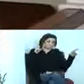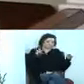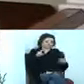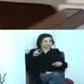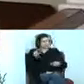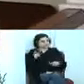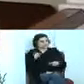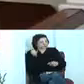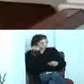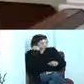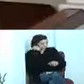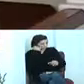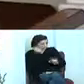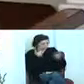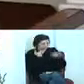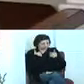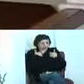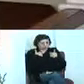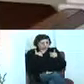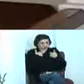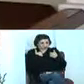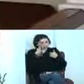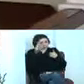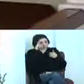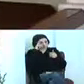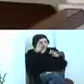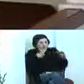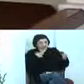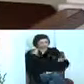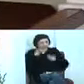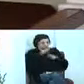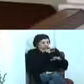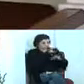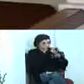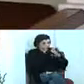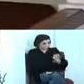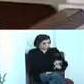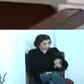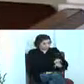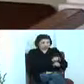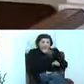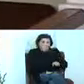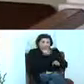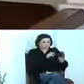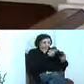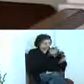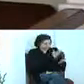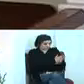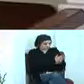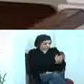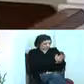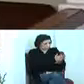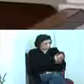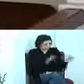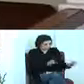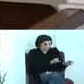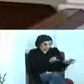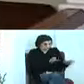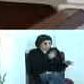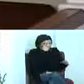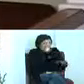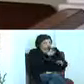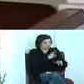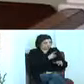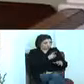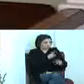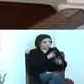thought, emotion, or habit that you need to stop carrying in order to grow to